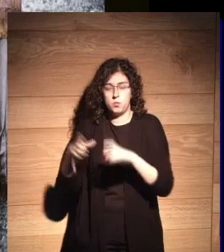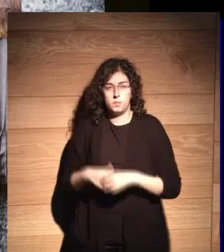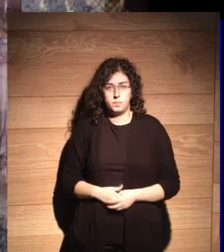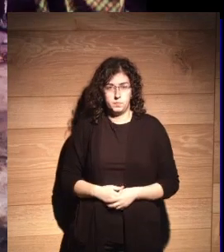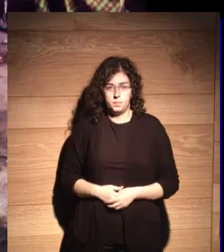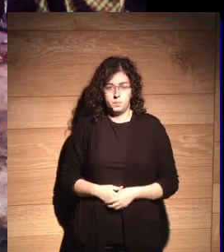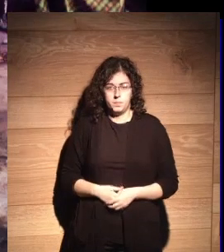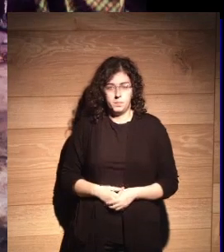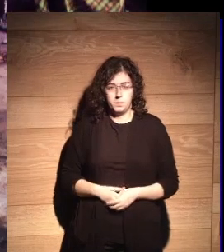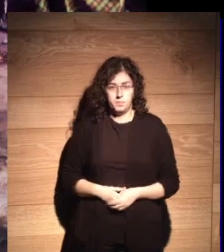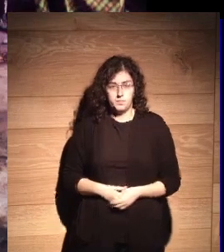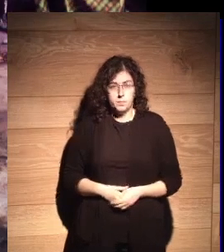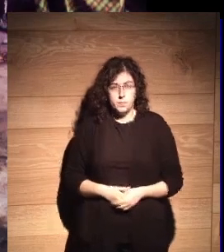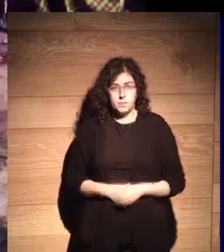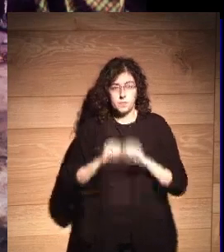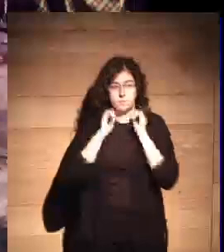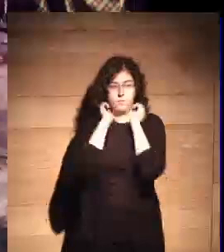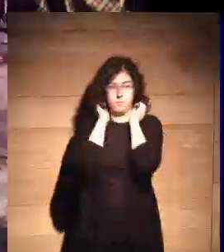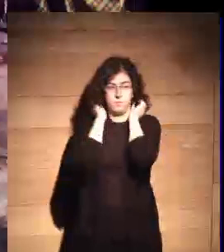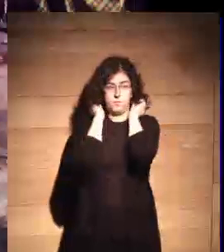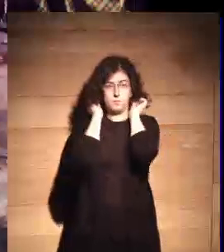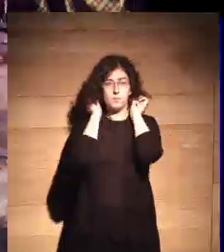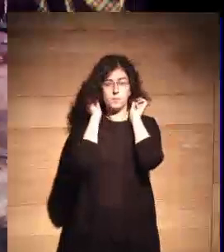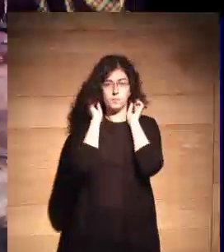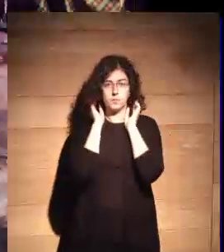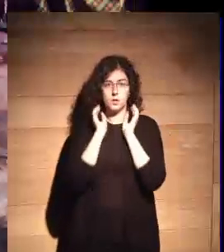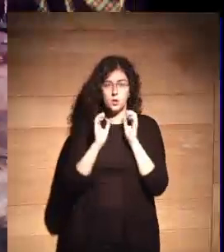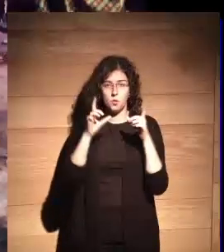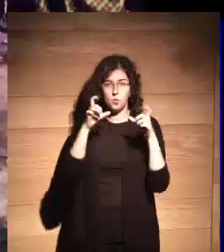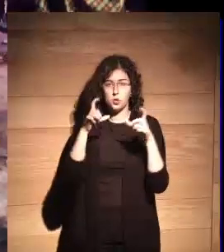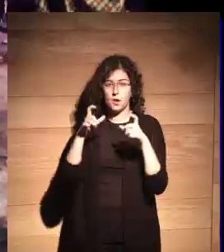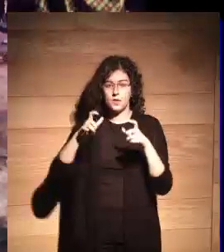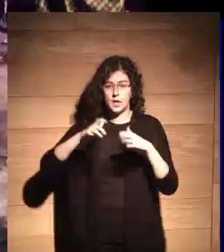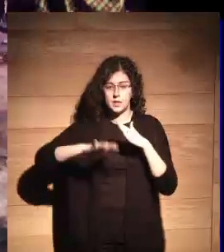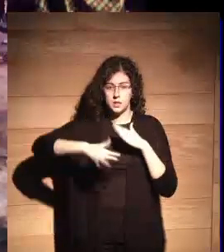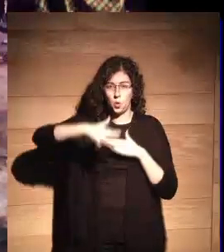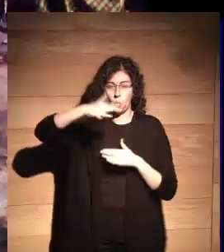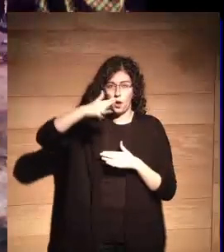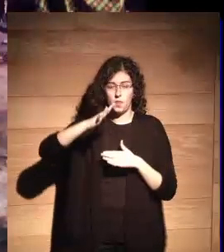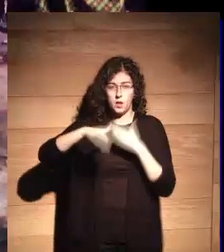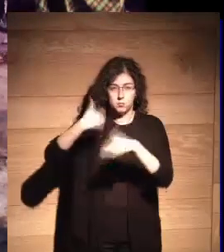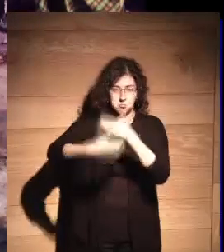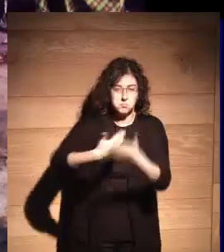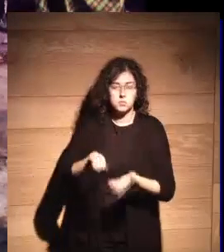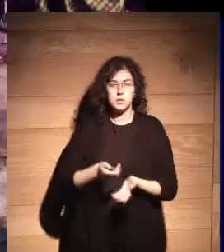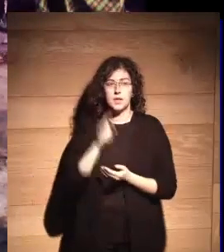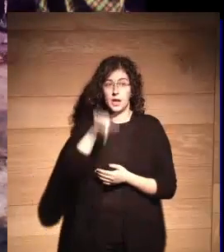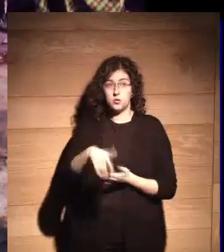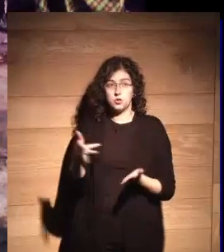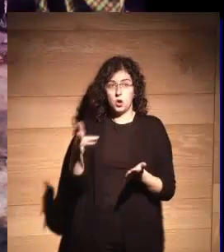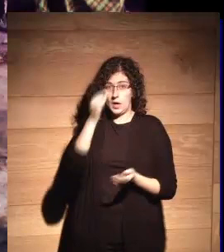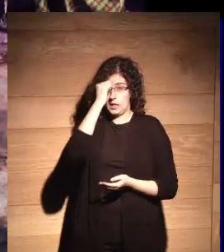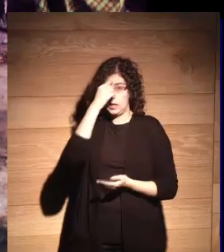We will have some more pictures about the flood later. These are just some, yeah. This is also India. No, this is